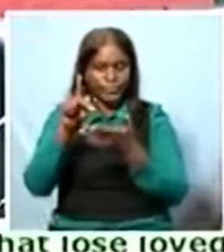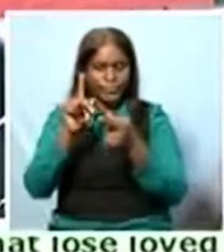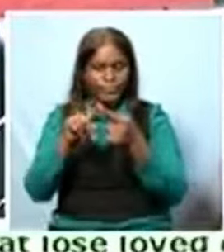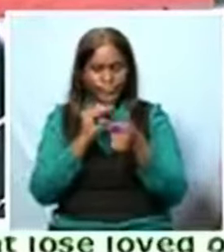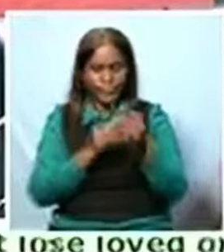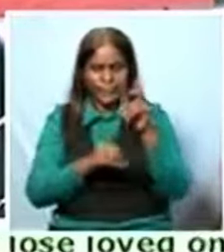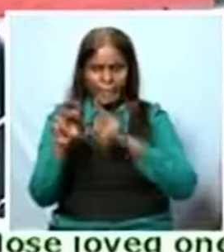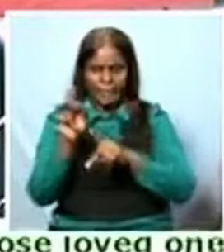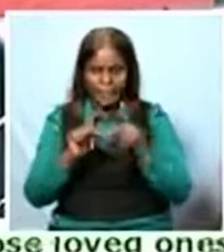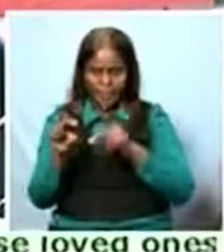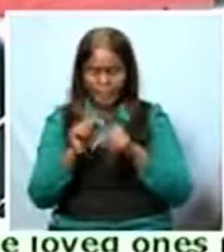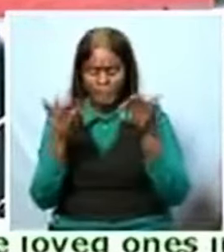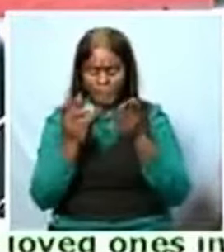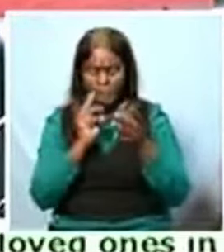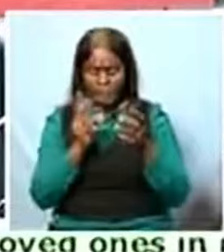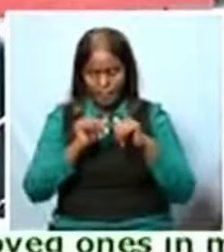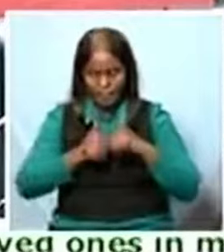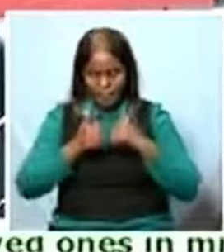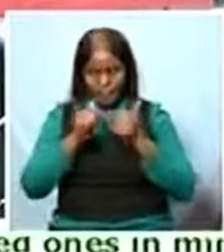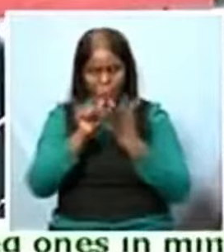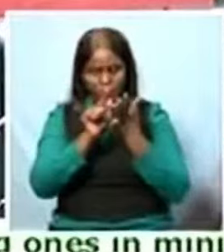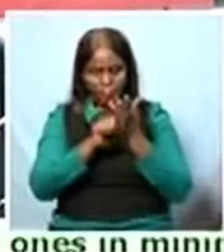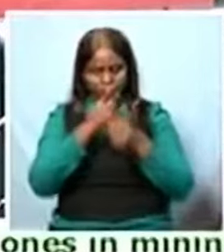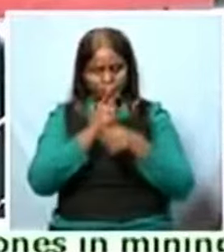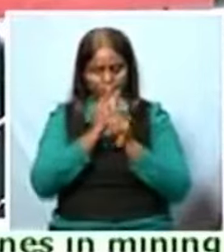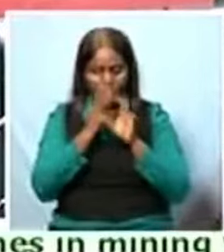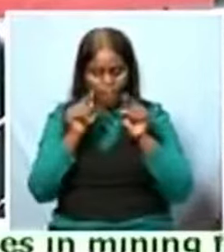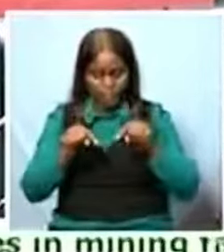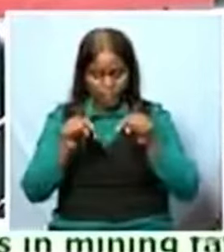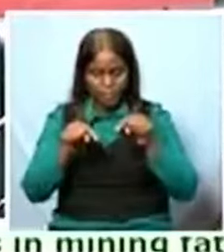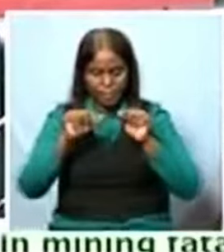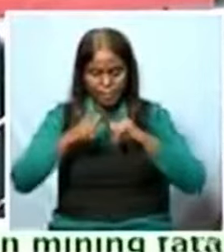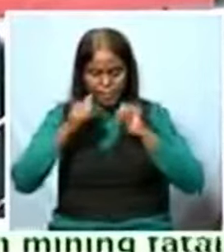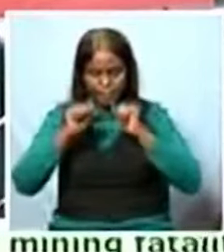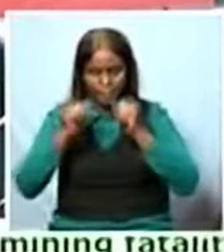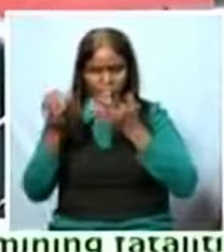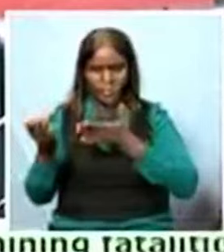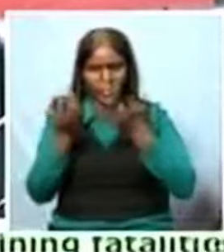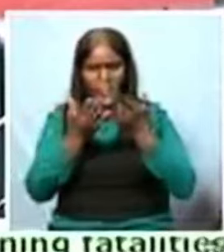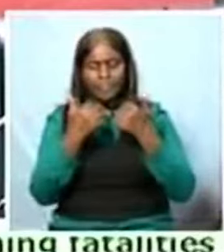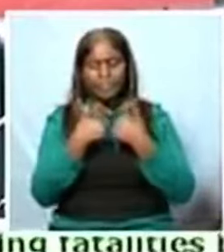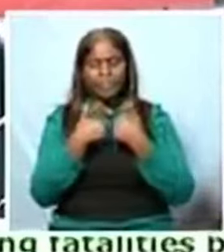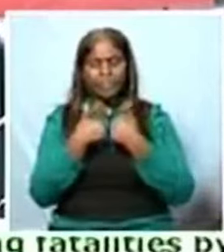our people. We are the lawmakers here, Madam Speaker. We can come and bring